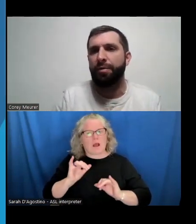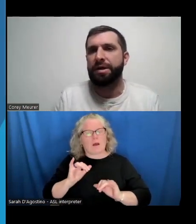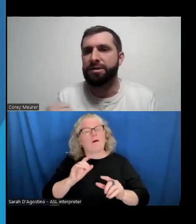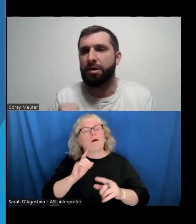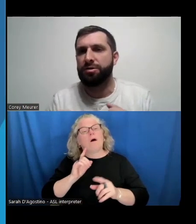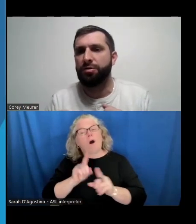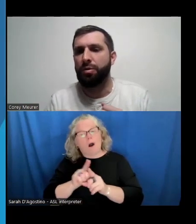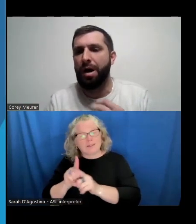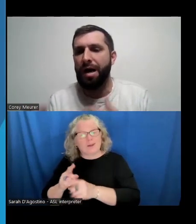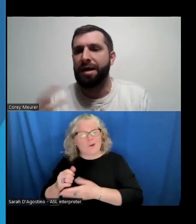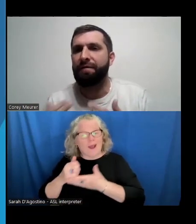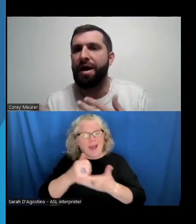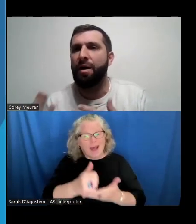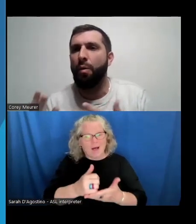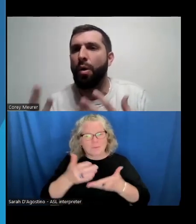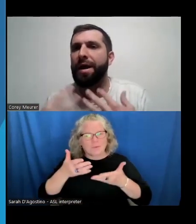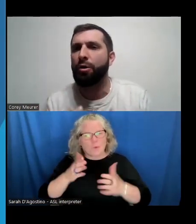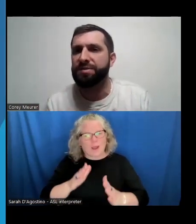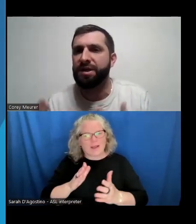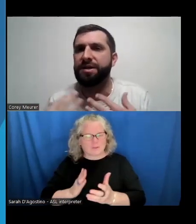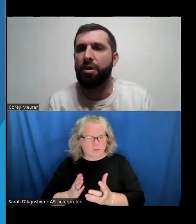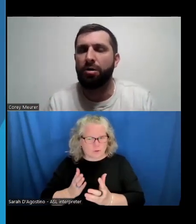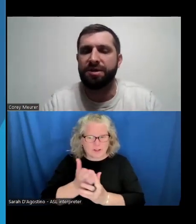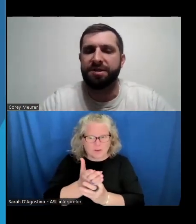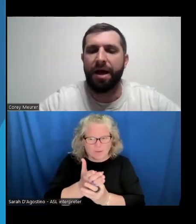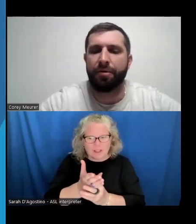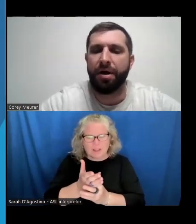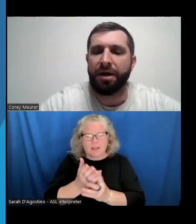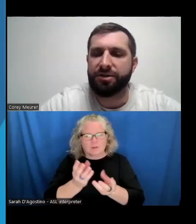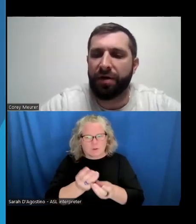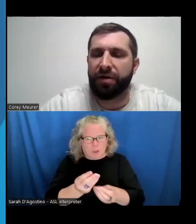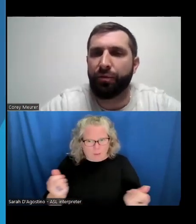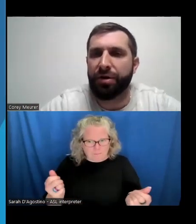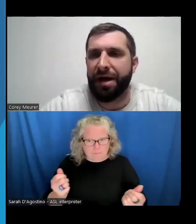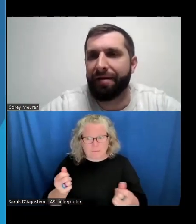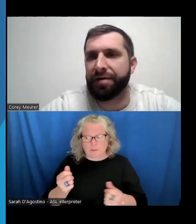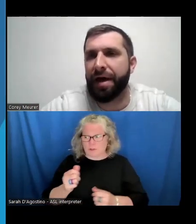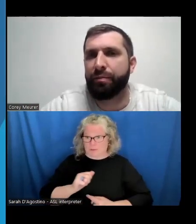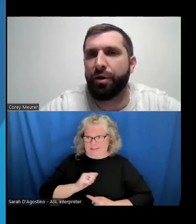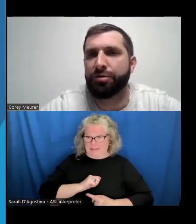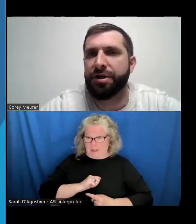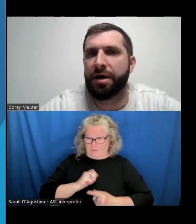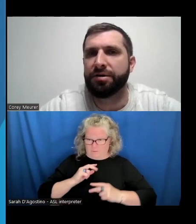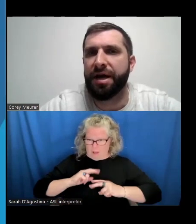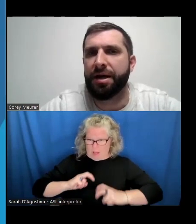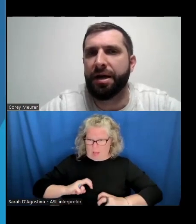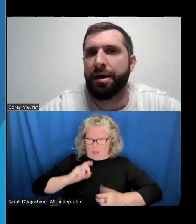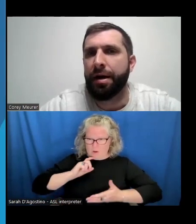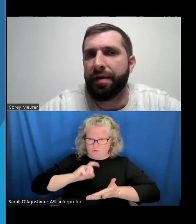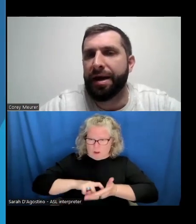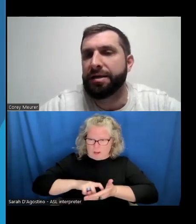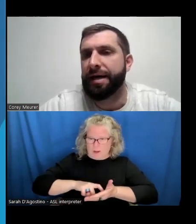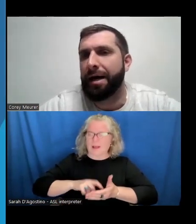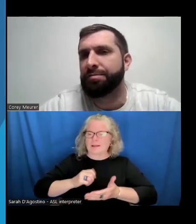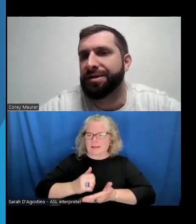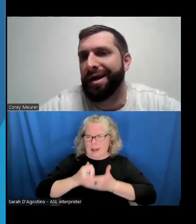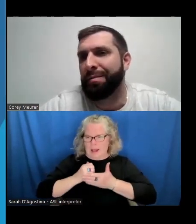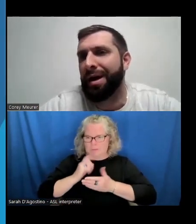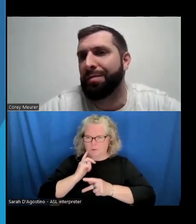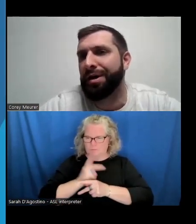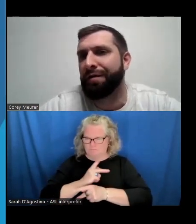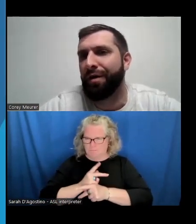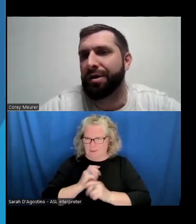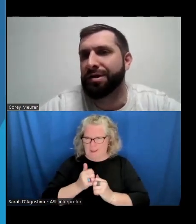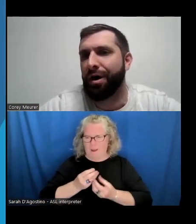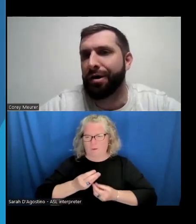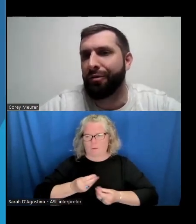that, then we can start to identify what helps us and calms us down. So I think really having that approach and understanding that at times it